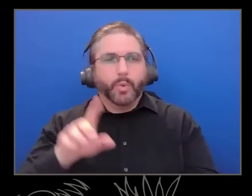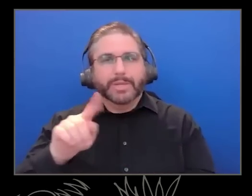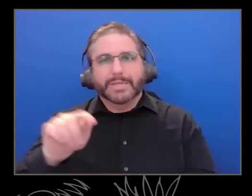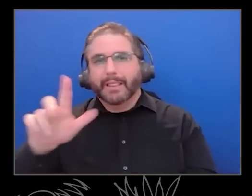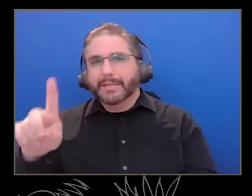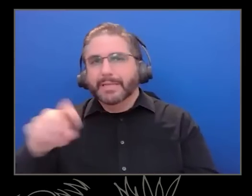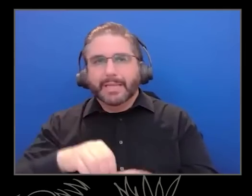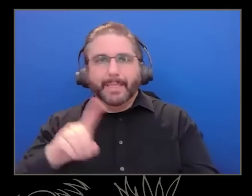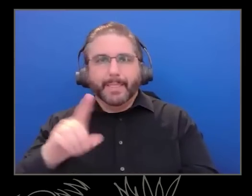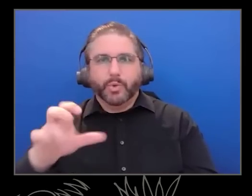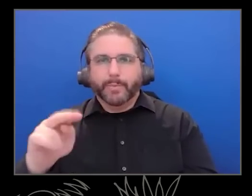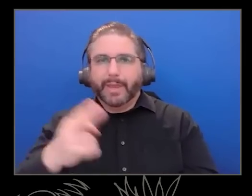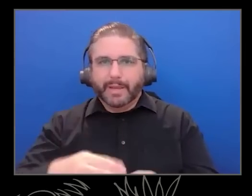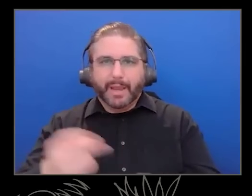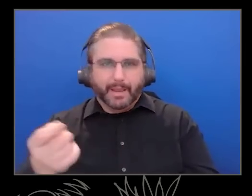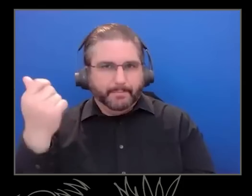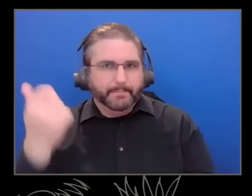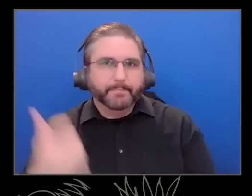name.